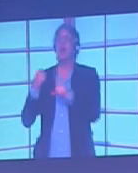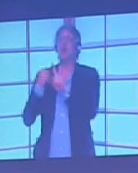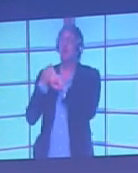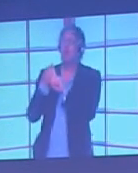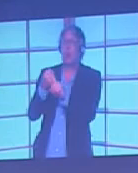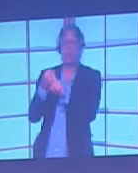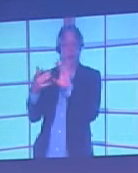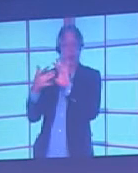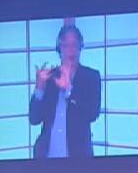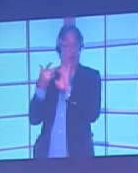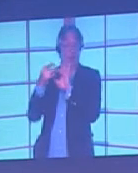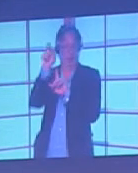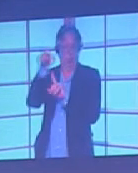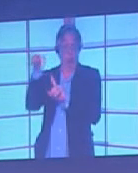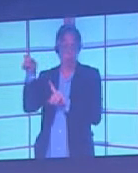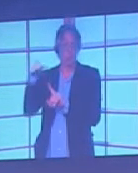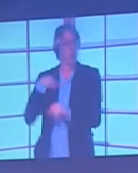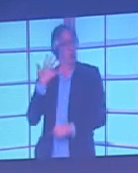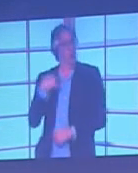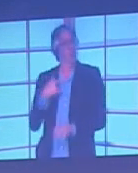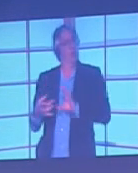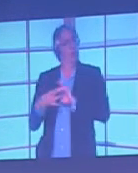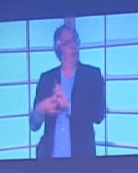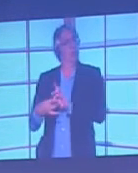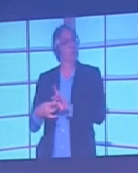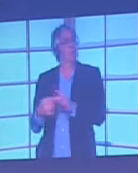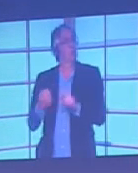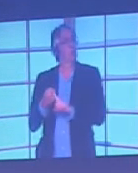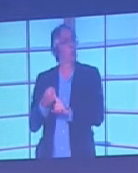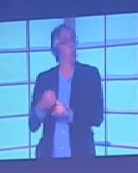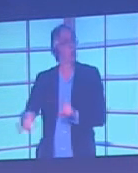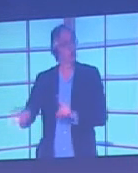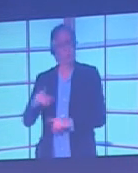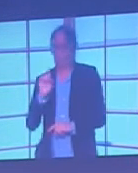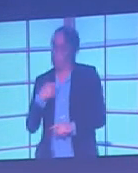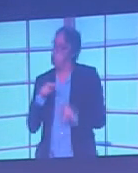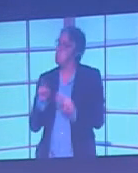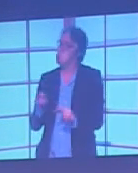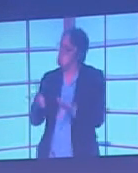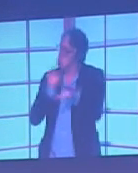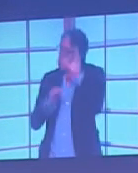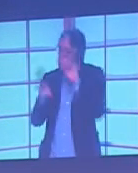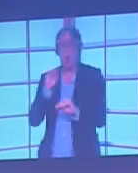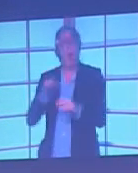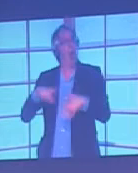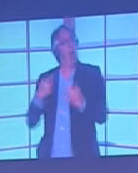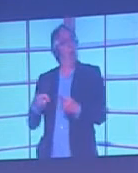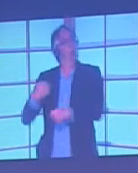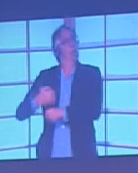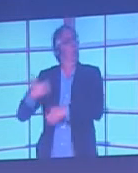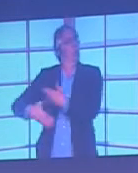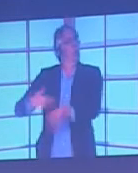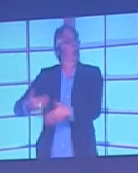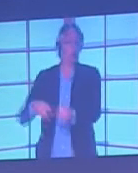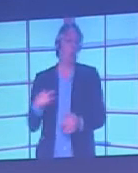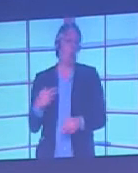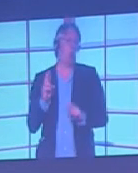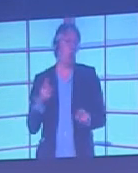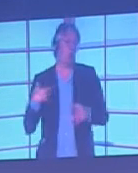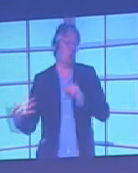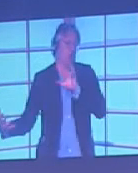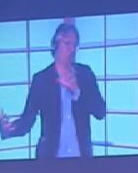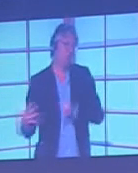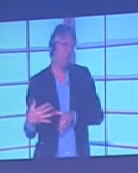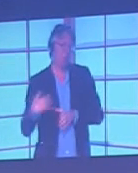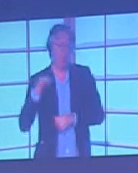good friendship with Supporters Direct, and we will learn from how they implemented what they did. And together, I hope, we can maybe